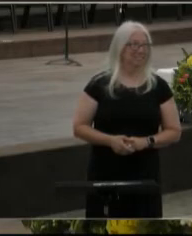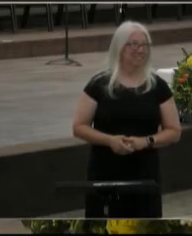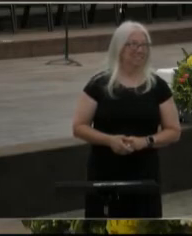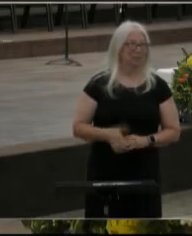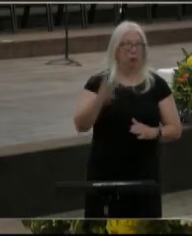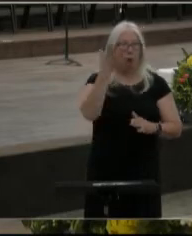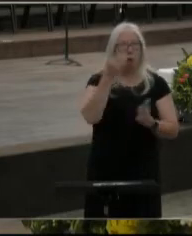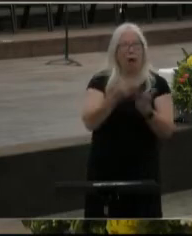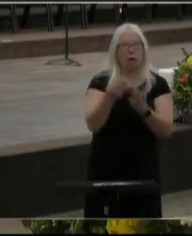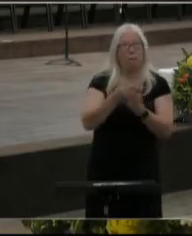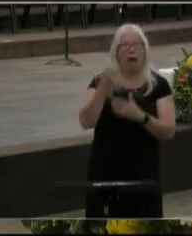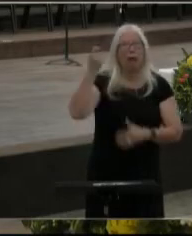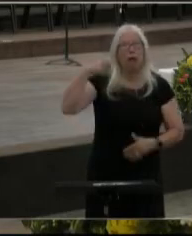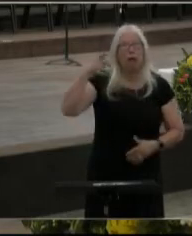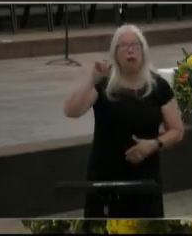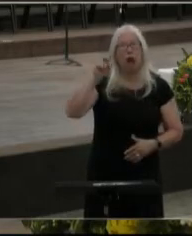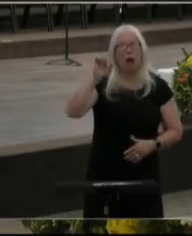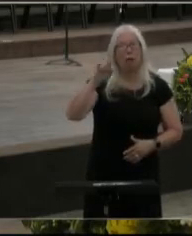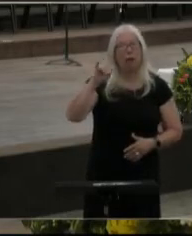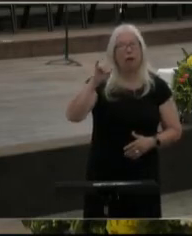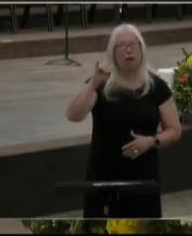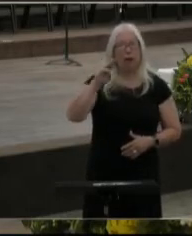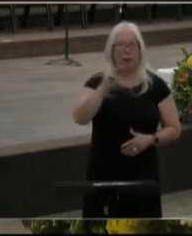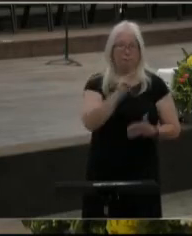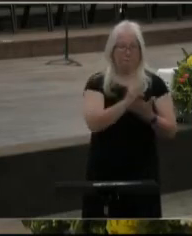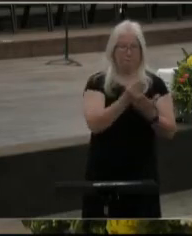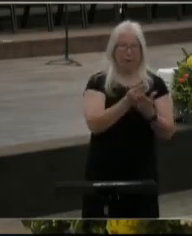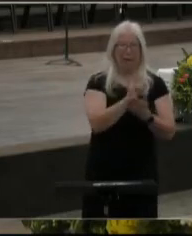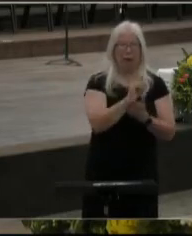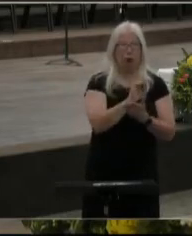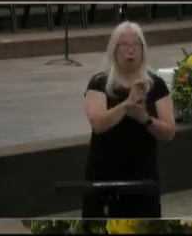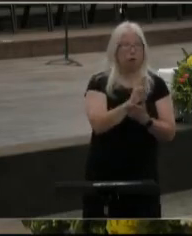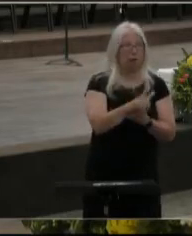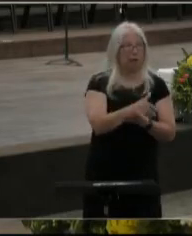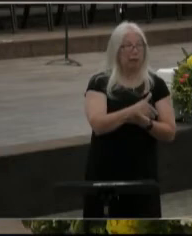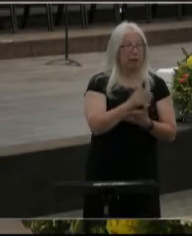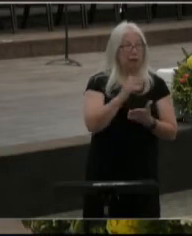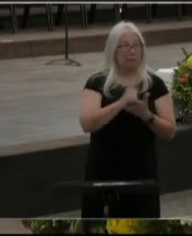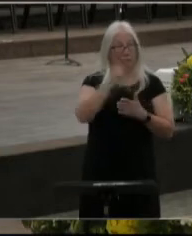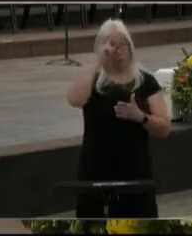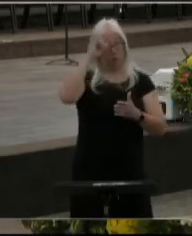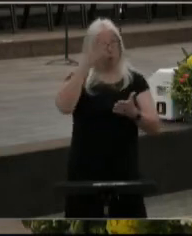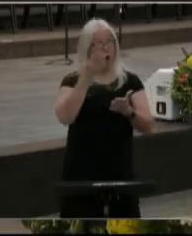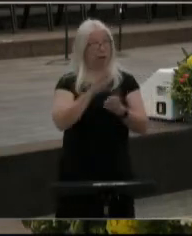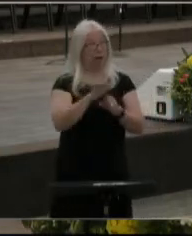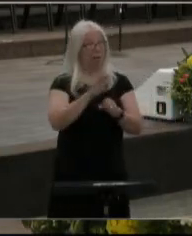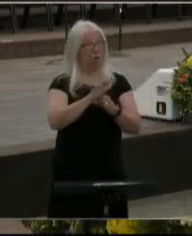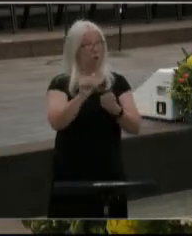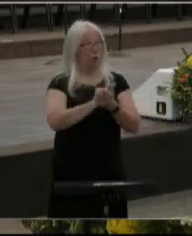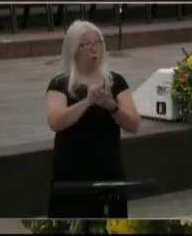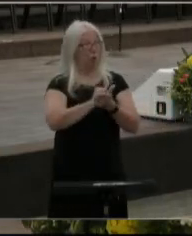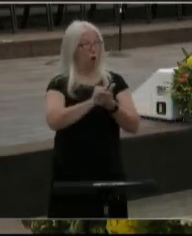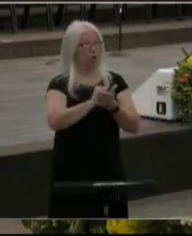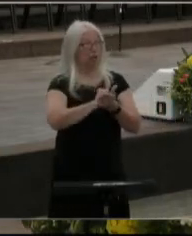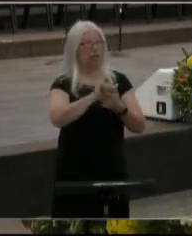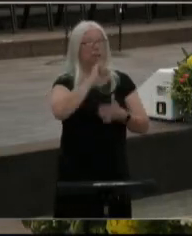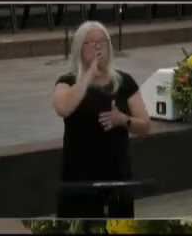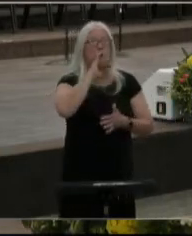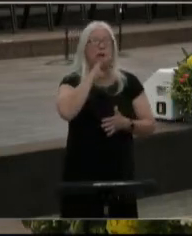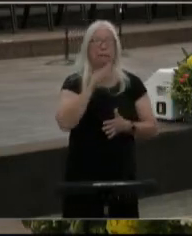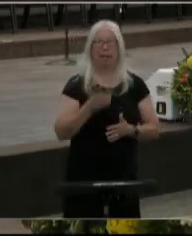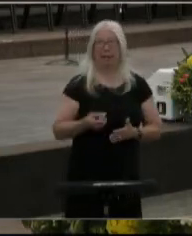Why do we buy the lottery? Money laundering? People smart enough to go ahead and wash out that dirty money? It's dirty